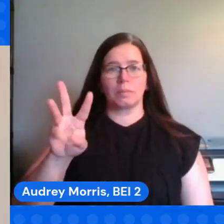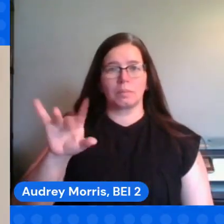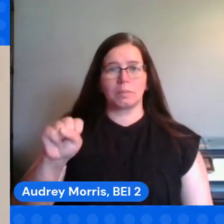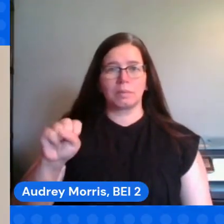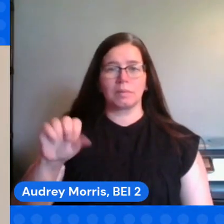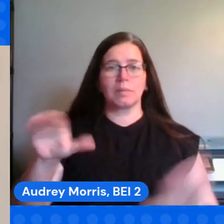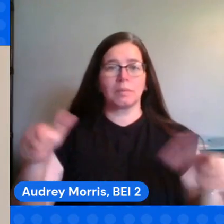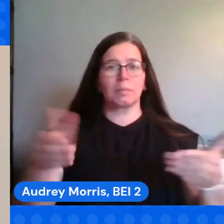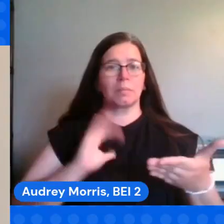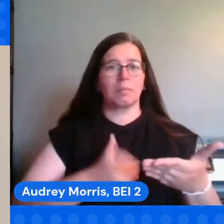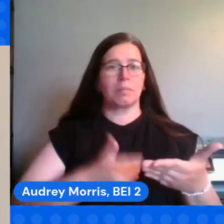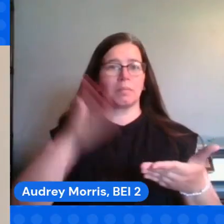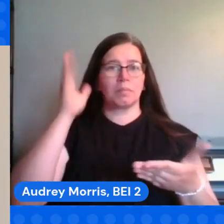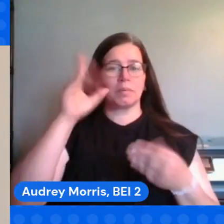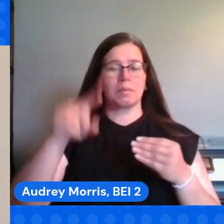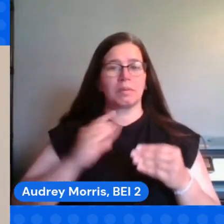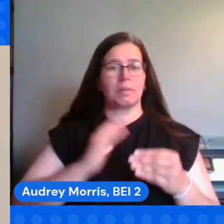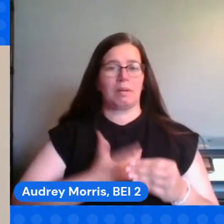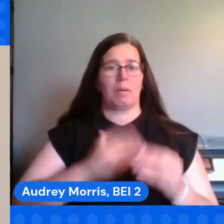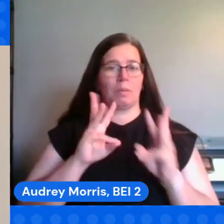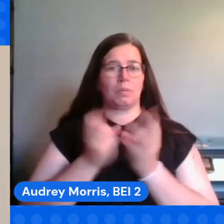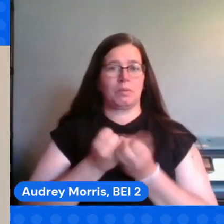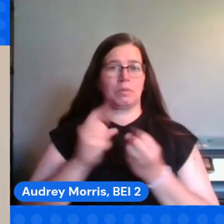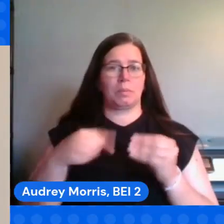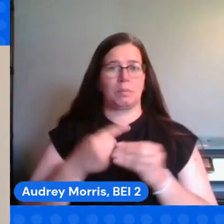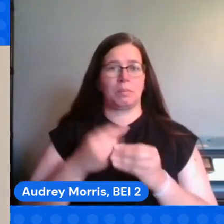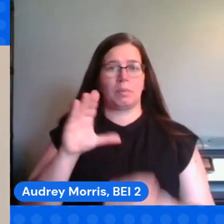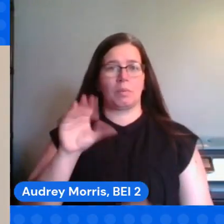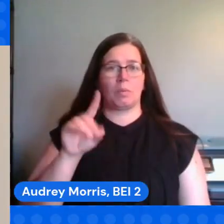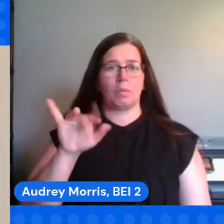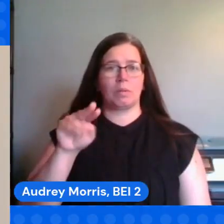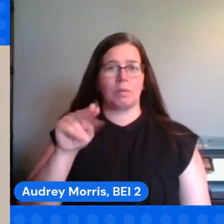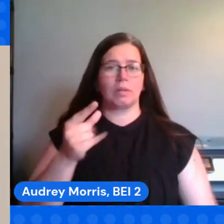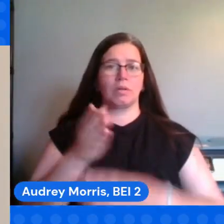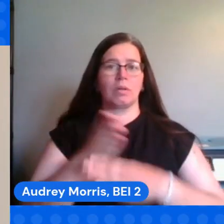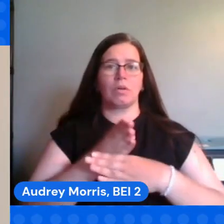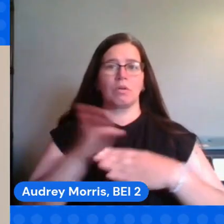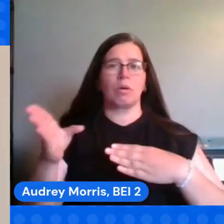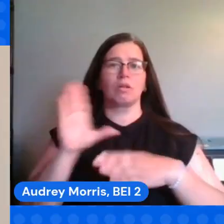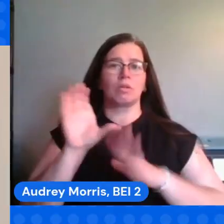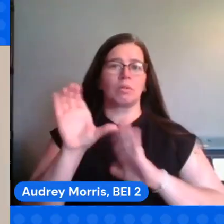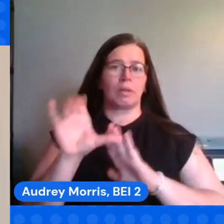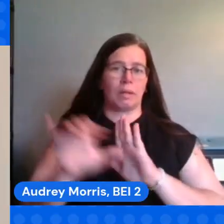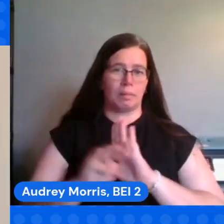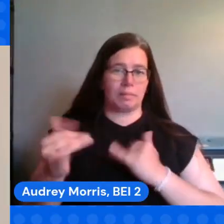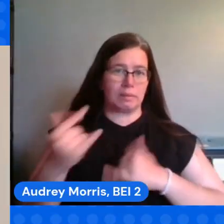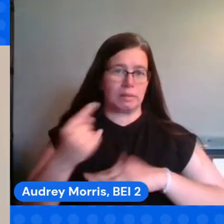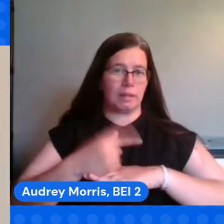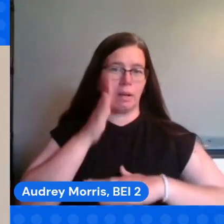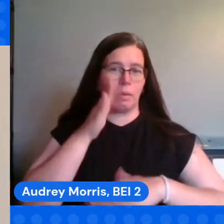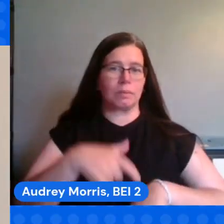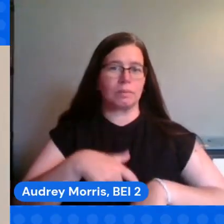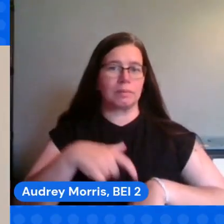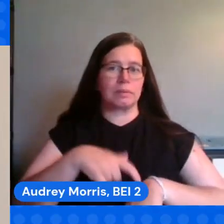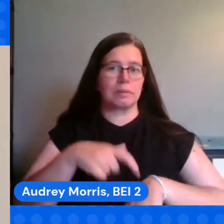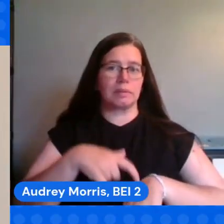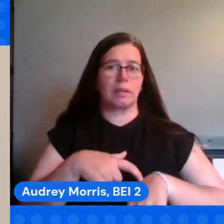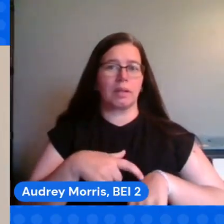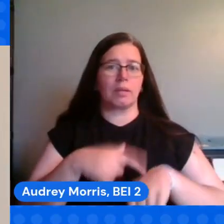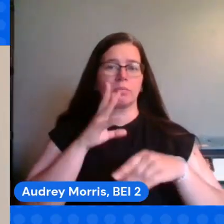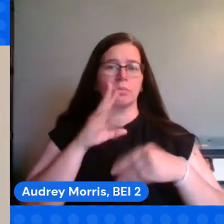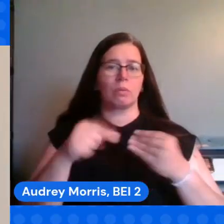to our presentation, our workshop on coding across the curriculum. And so today we'll spend some time kind of talking